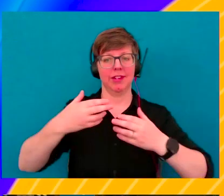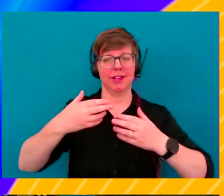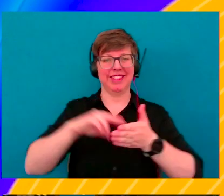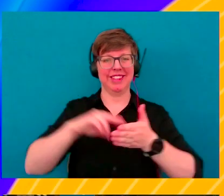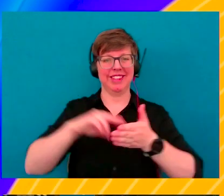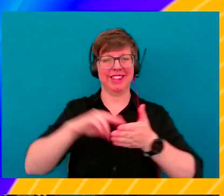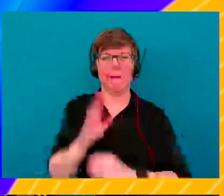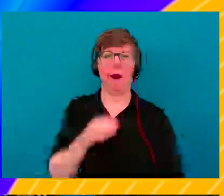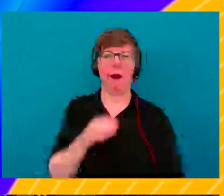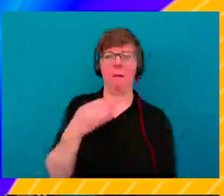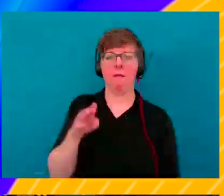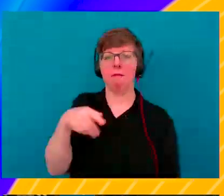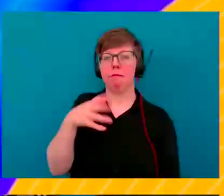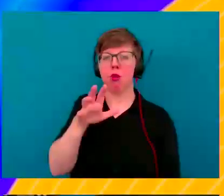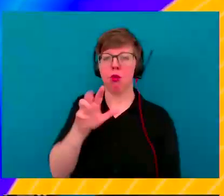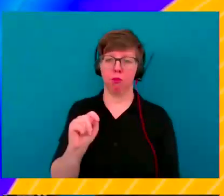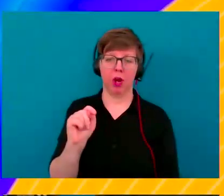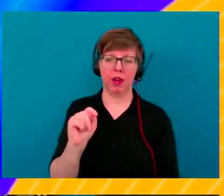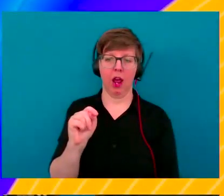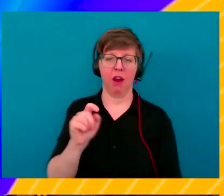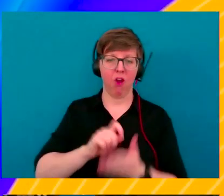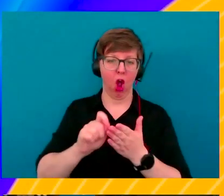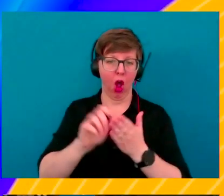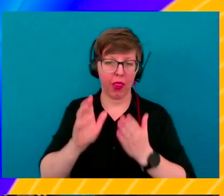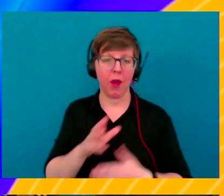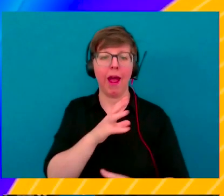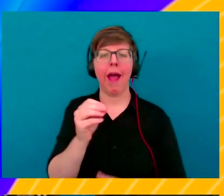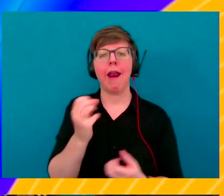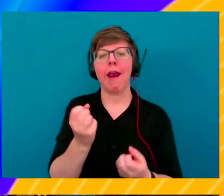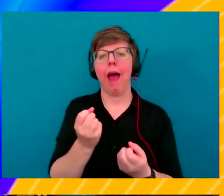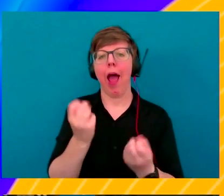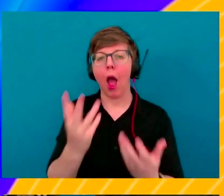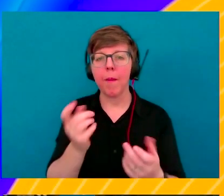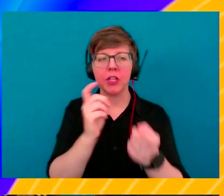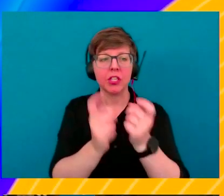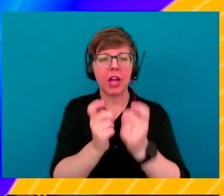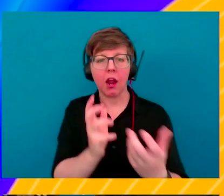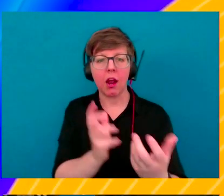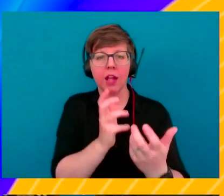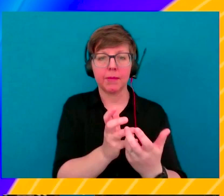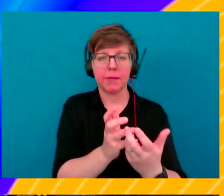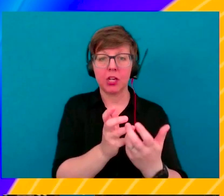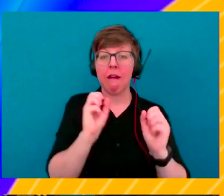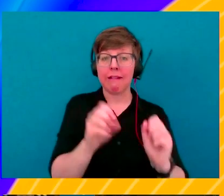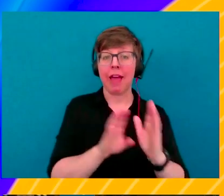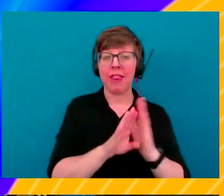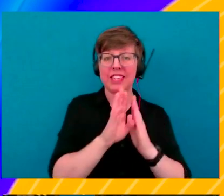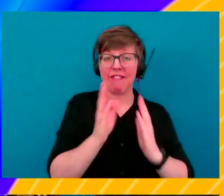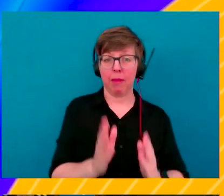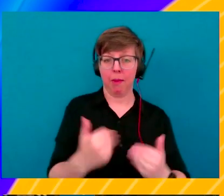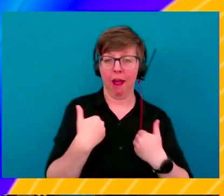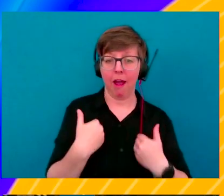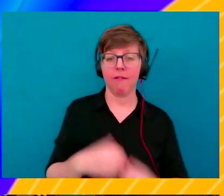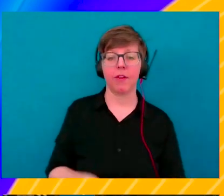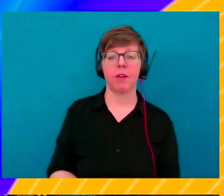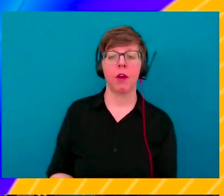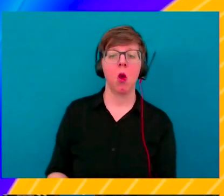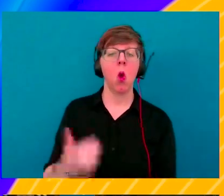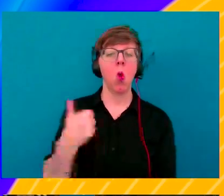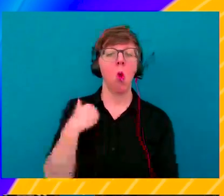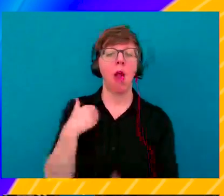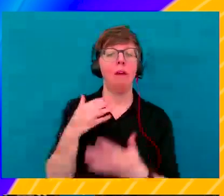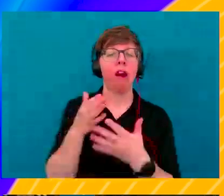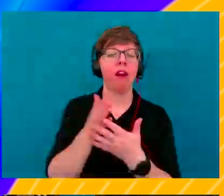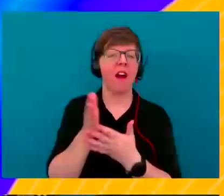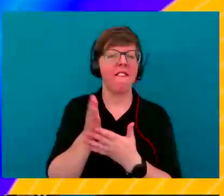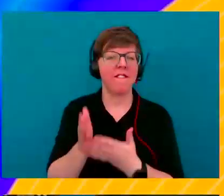to like how much customization should the developer have. That's cool. And then like we have this feature called workflows, which I'll show you a little bit more after, but that's your